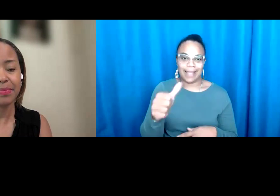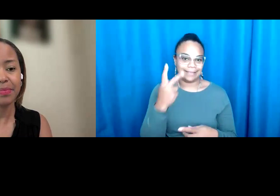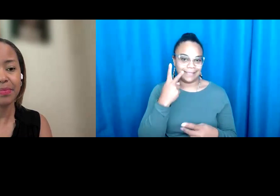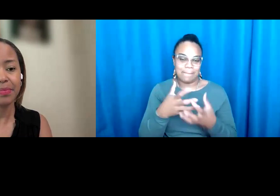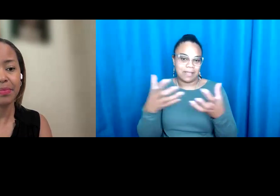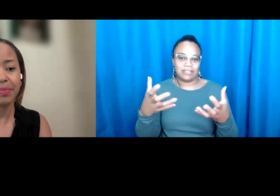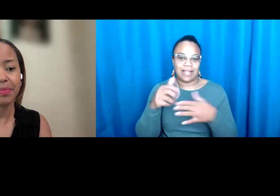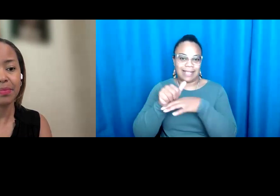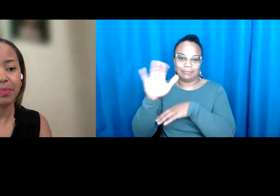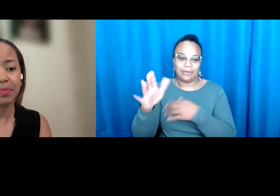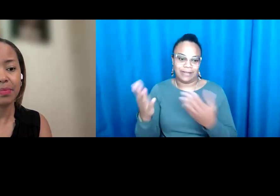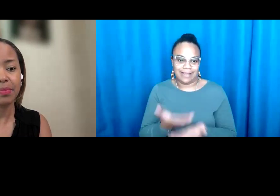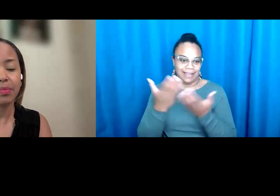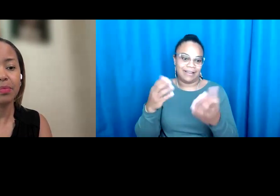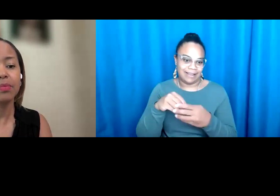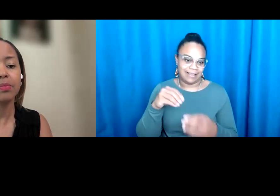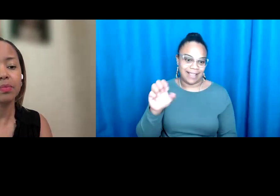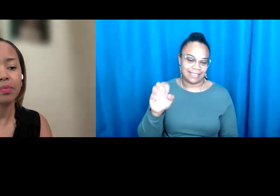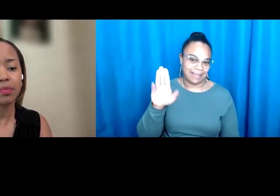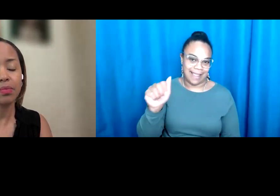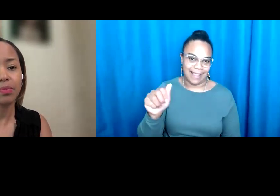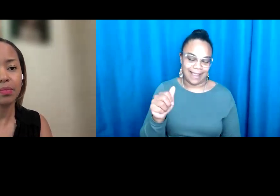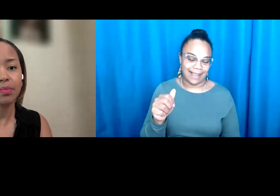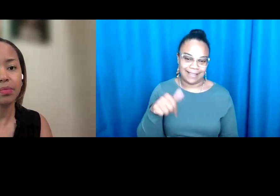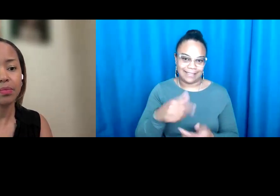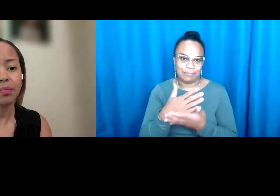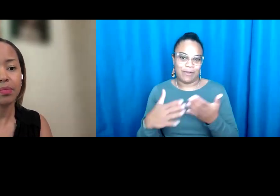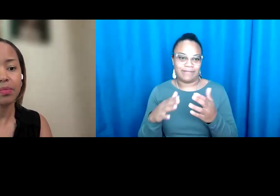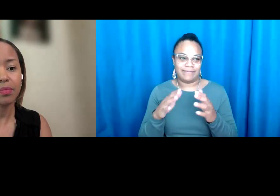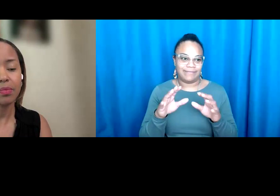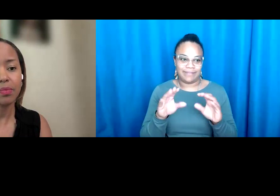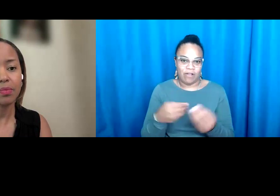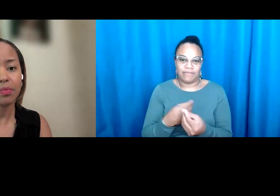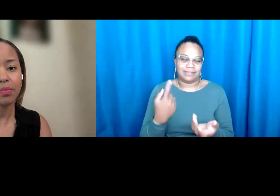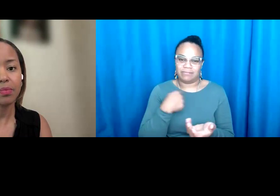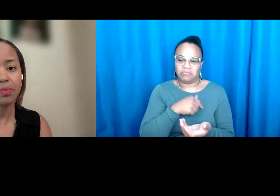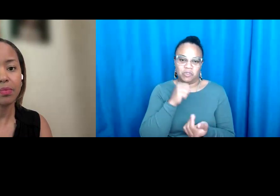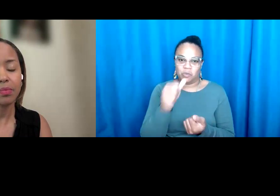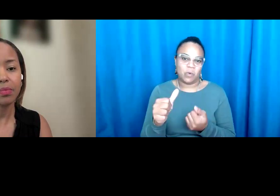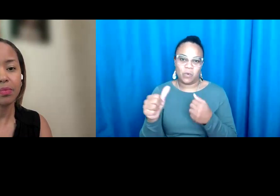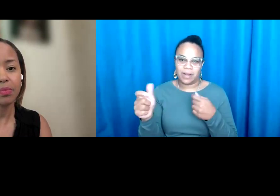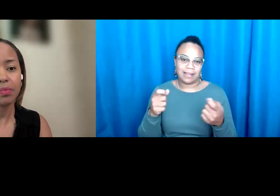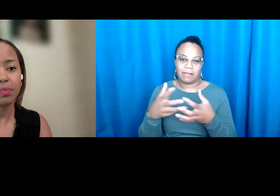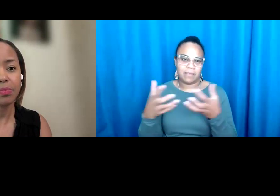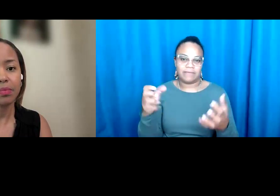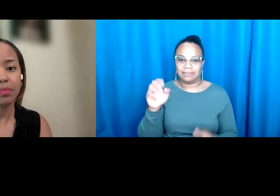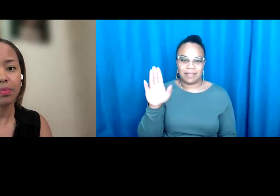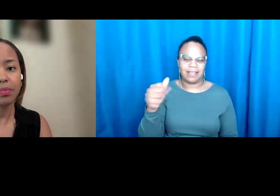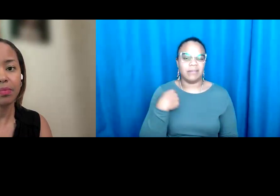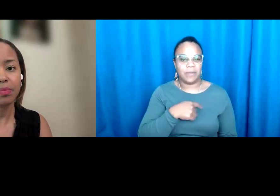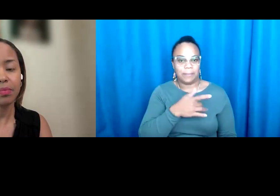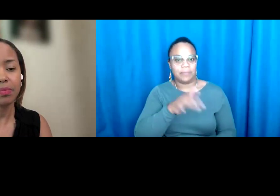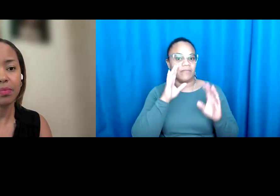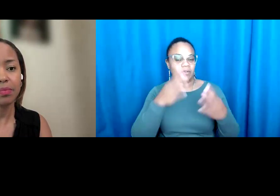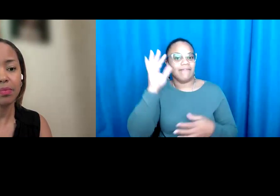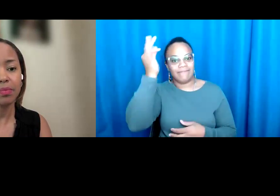this district office of the SBA, right? And this part of DC is very focused, or this district office is very focused on federal contracting. So